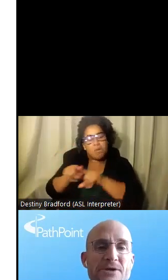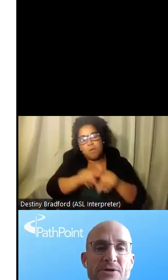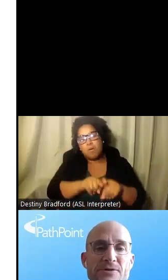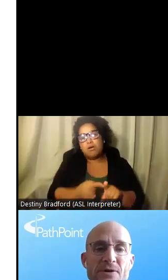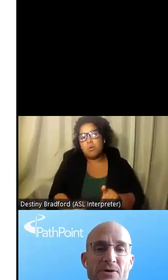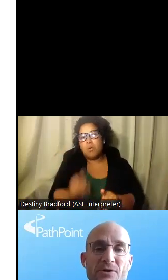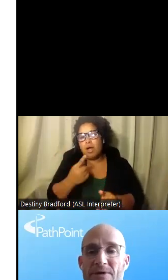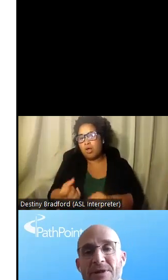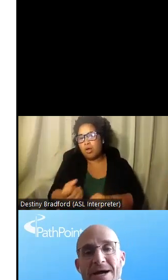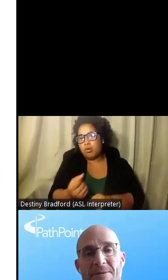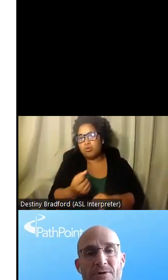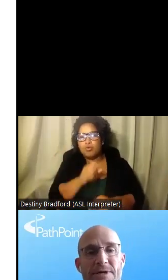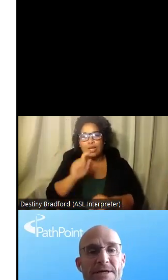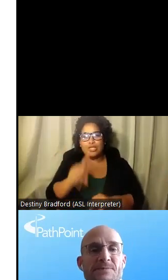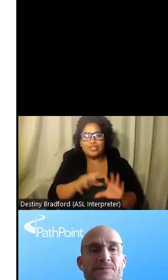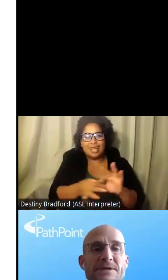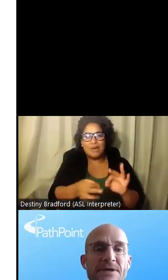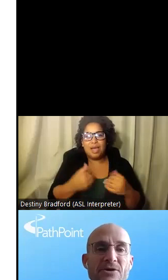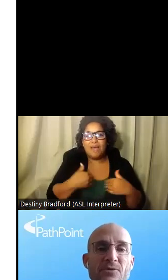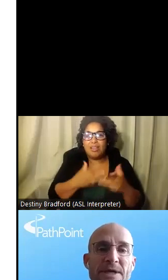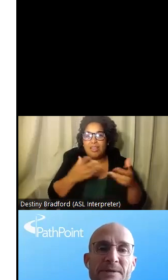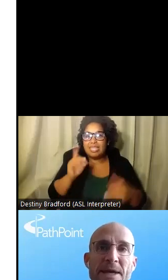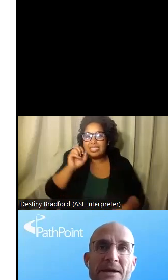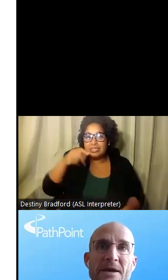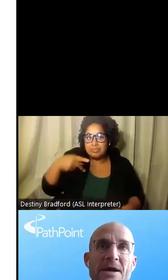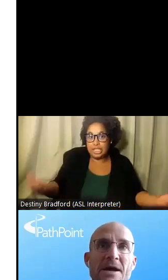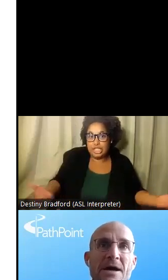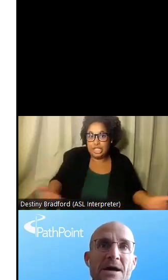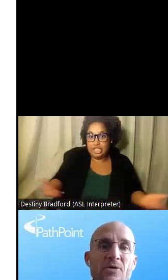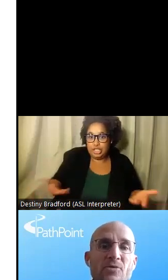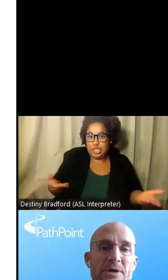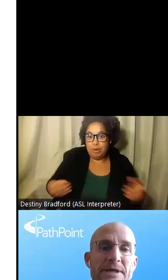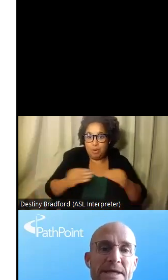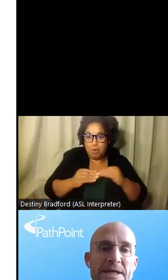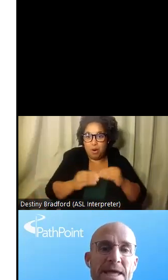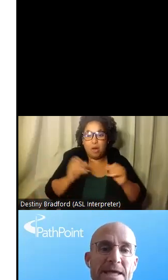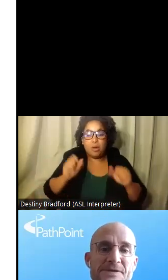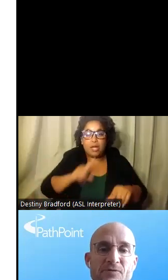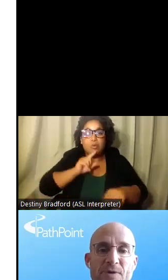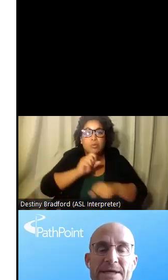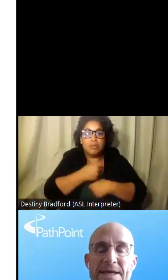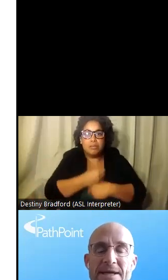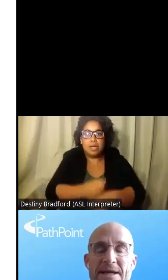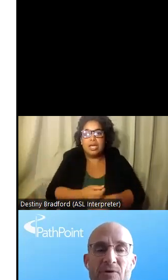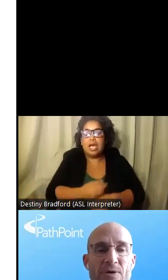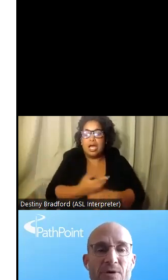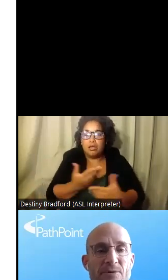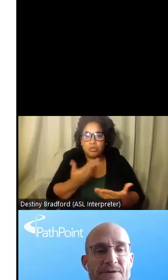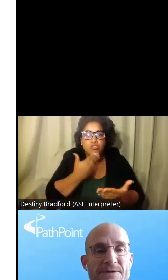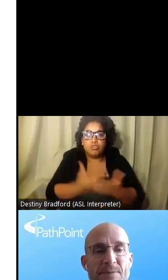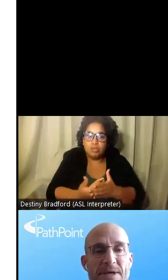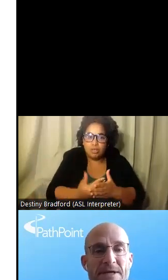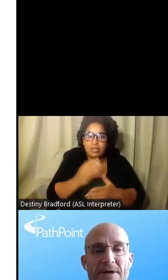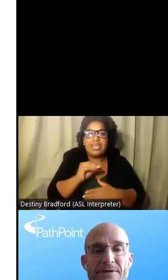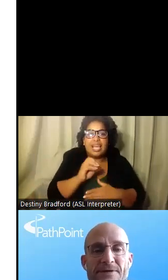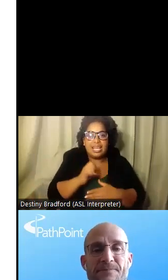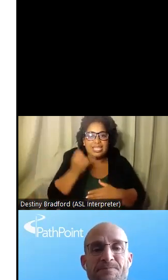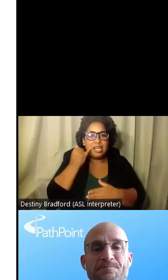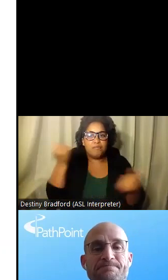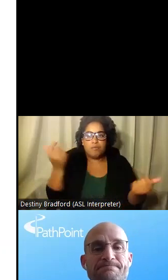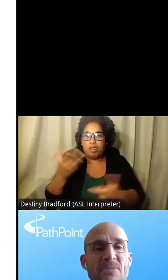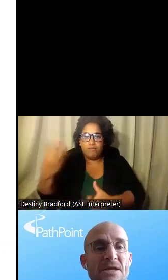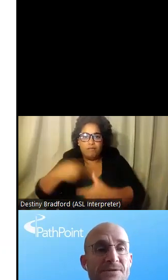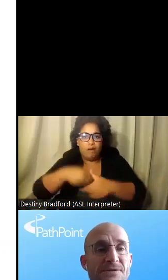the questioners noted, we have a lot more DSPs here, and we can make a really neat case if we can get everyone to participate in